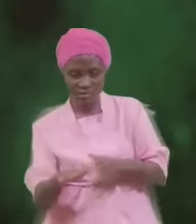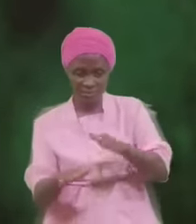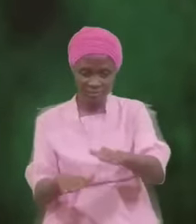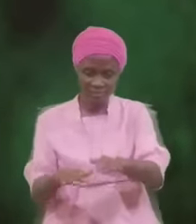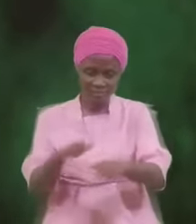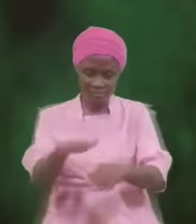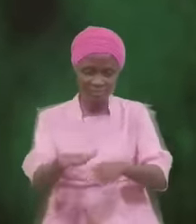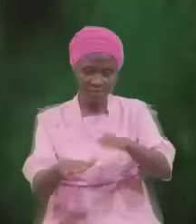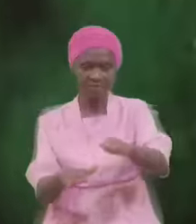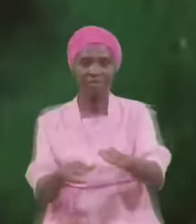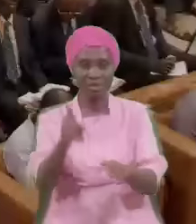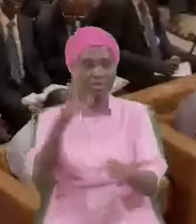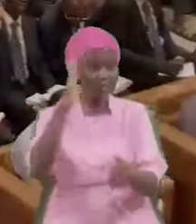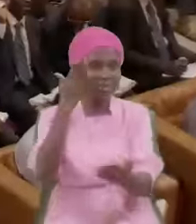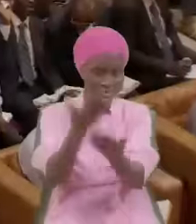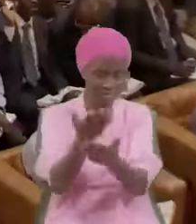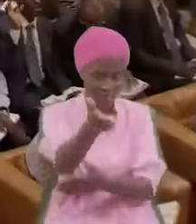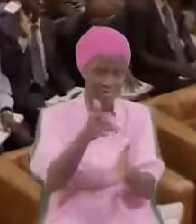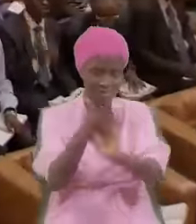four. You are there.